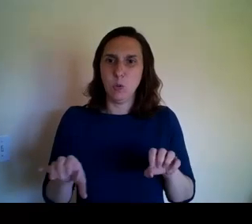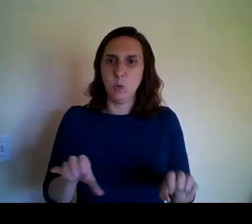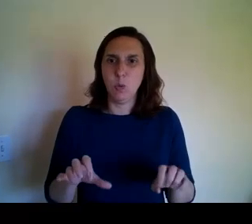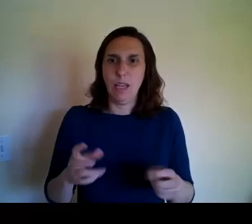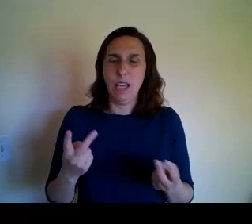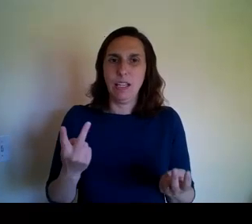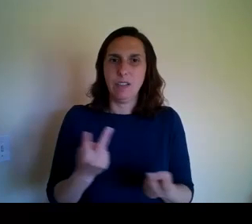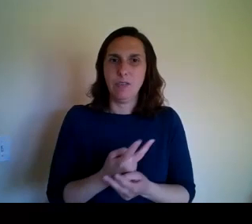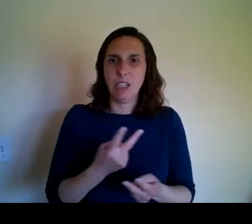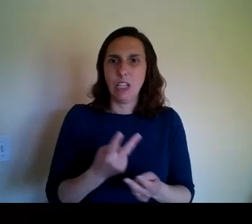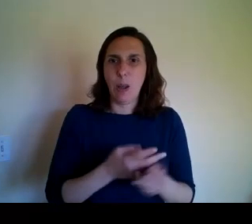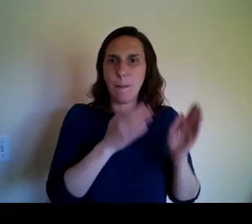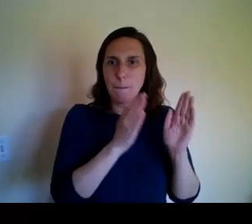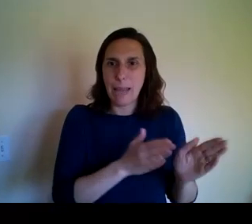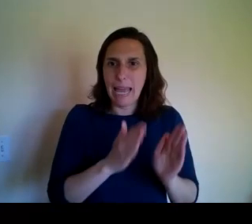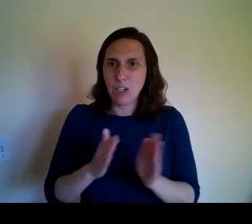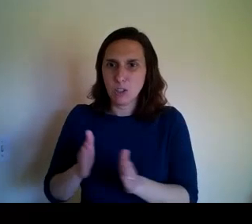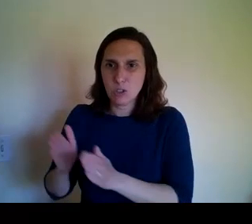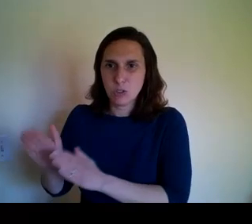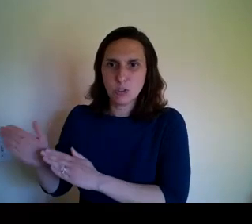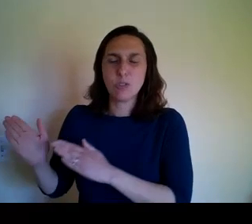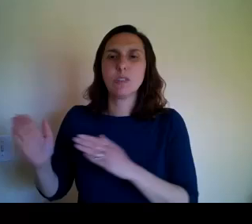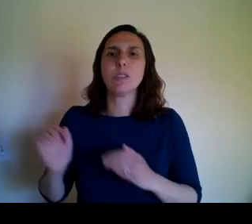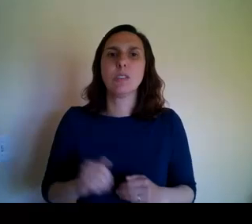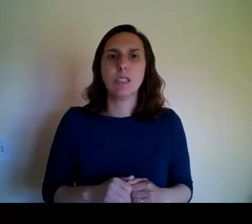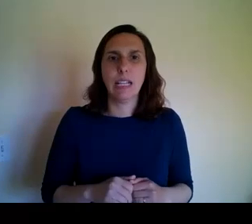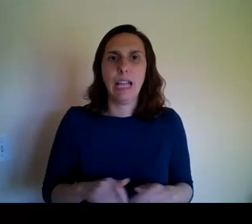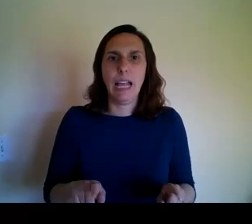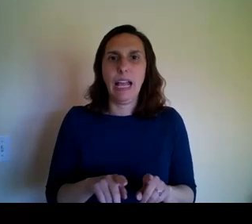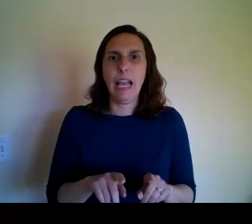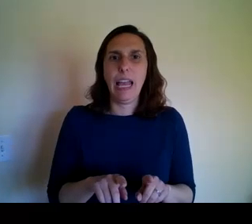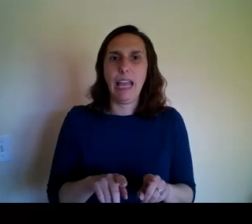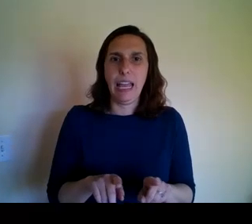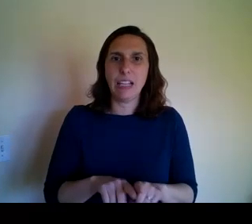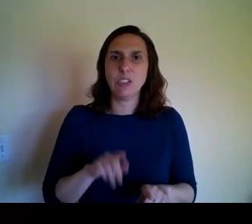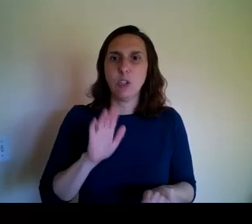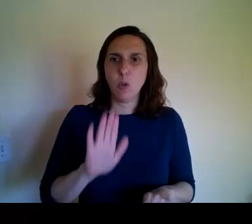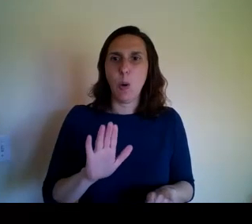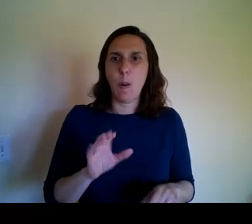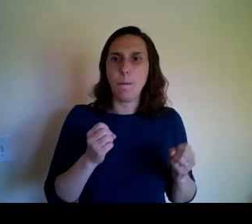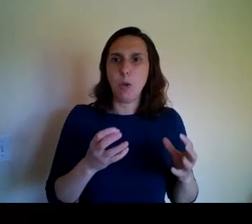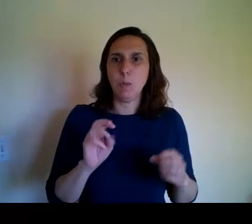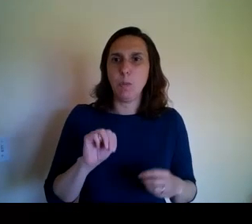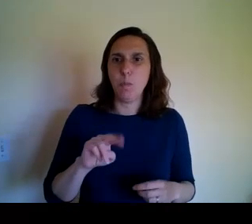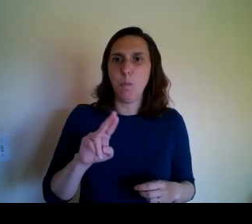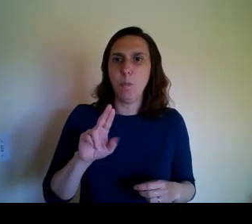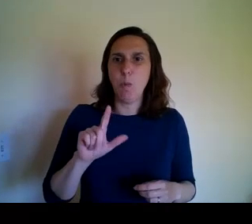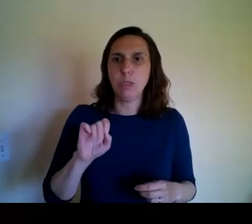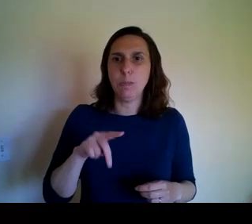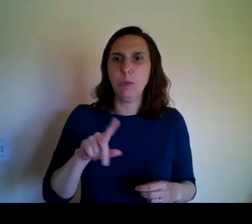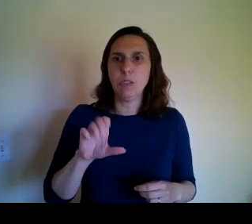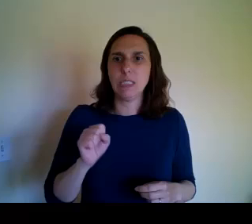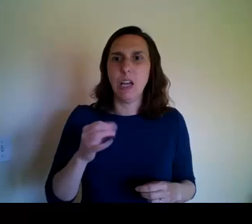out patterns. As your multiples of 10 kept going up, you kept adding